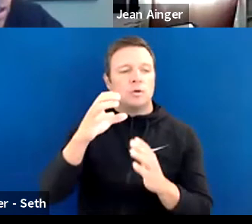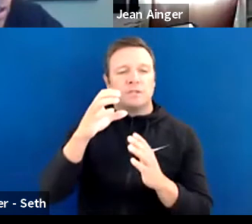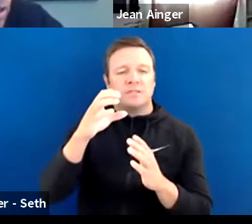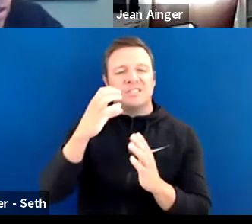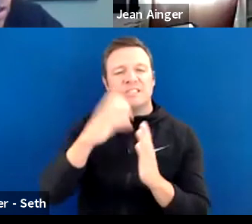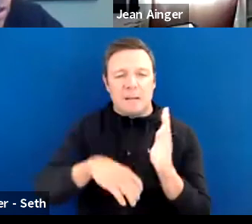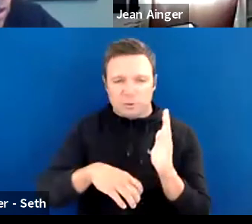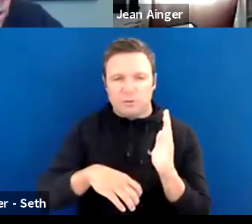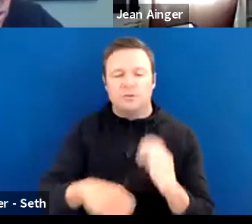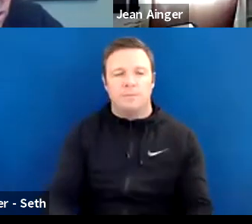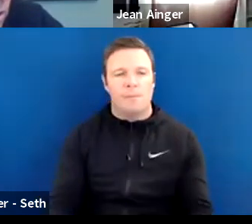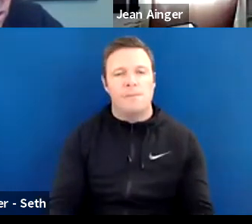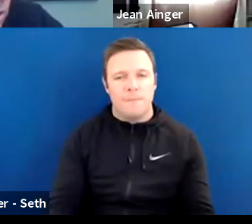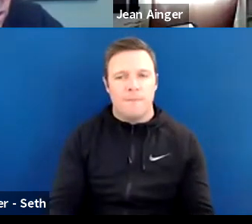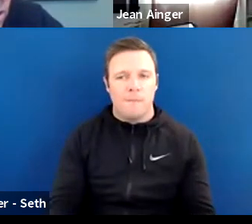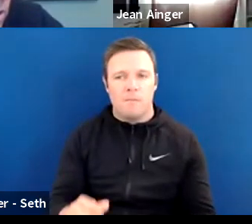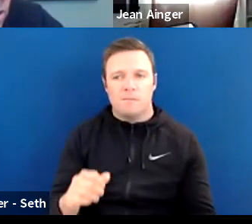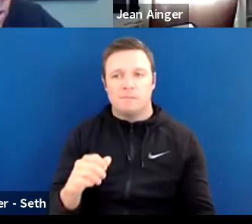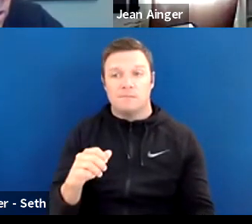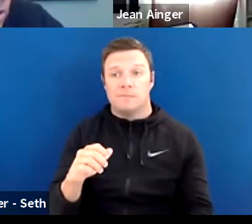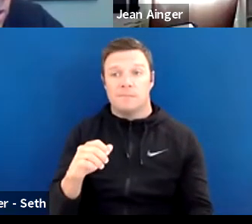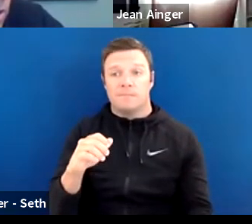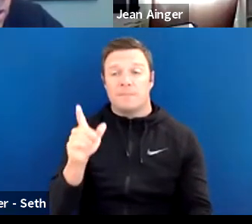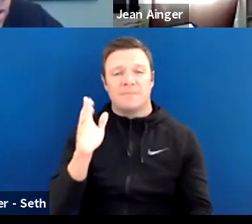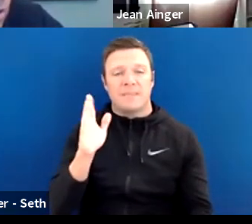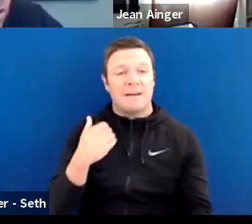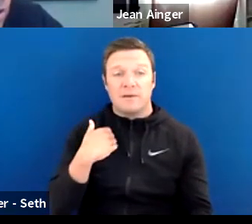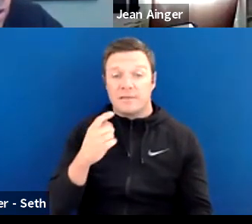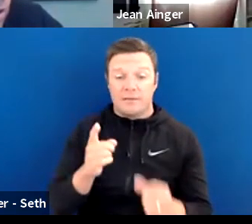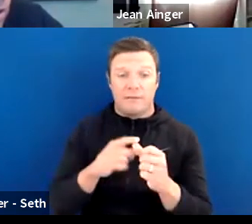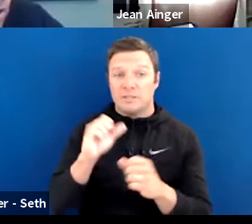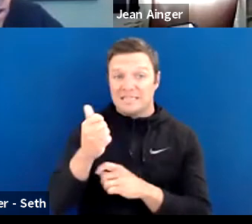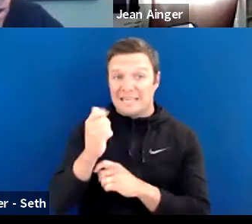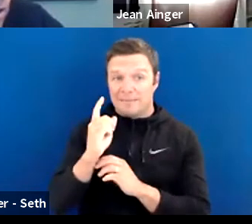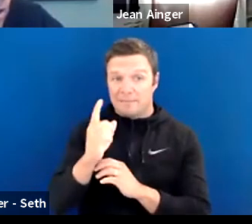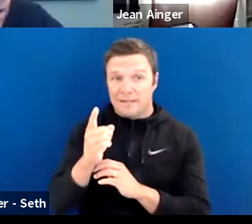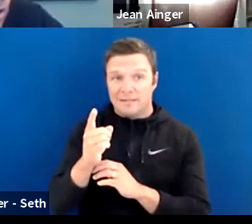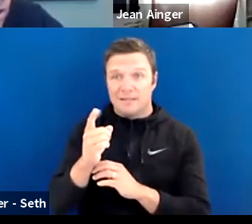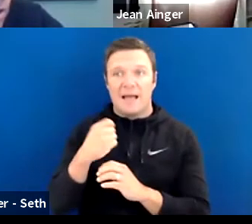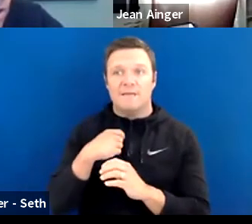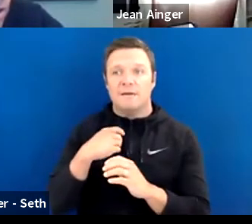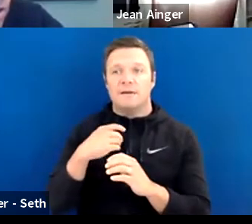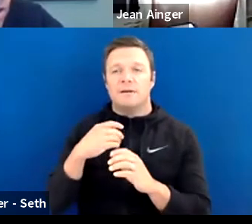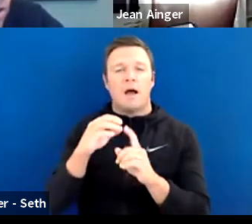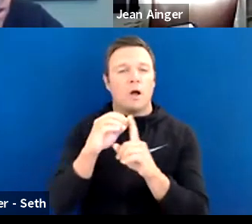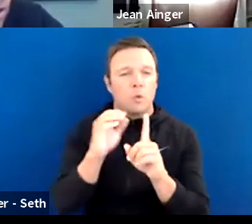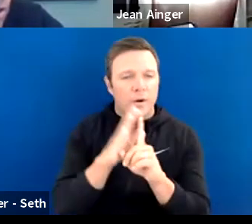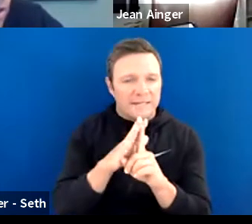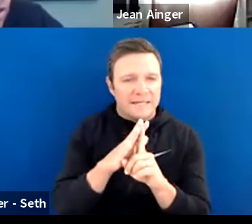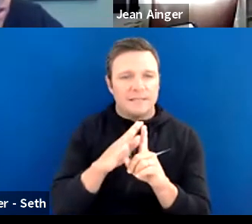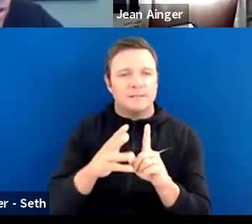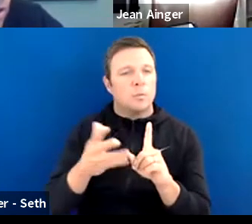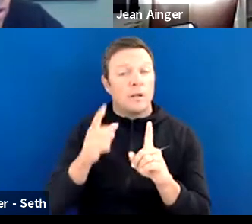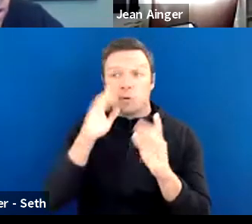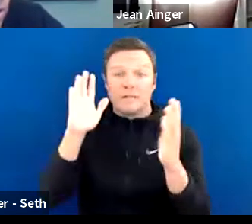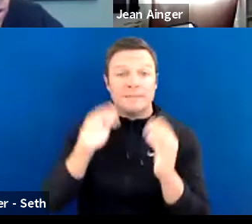never had that, and having that first 10 minutes, or even the week before they're going to start the class and have an orientation, what to expect from the course is something that will